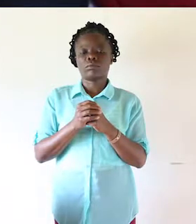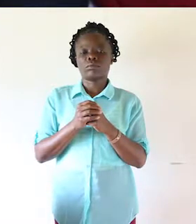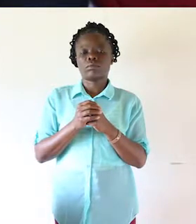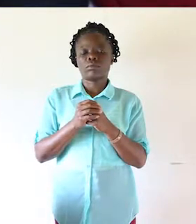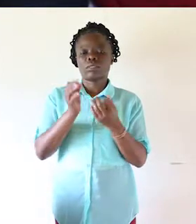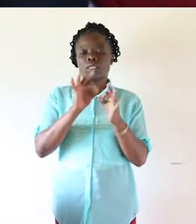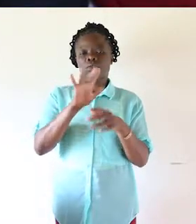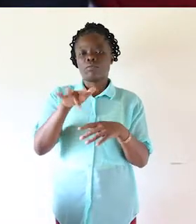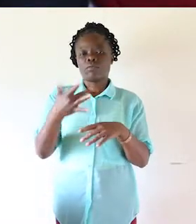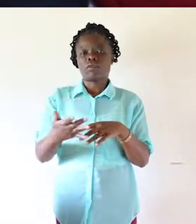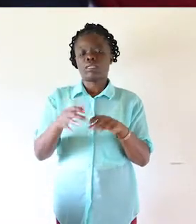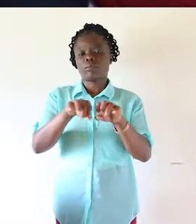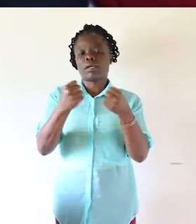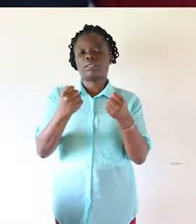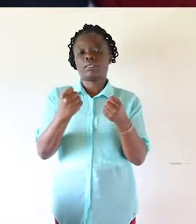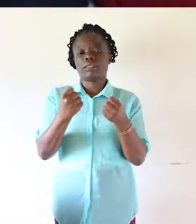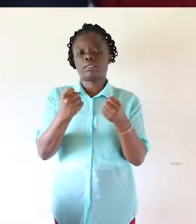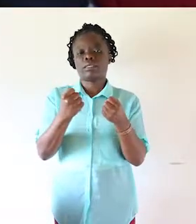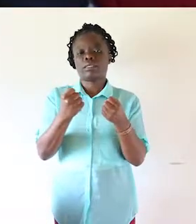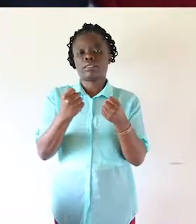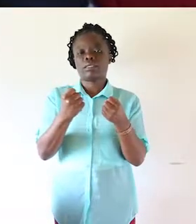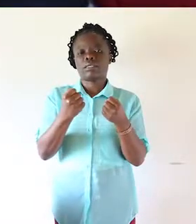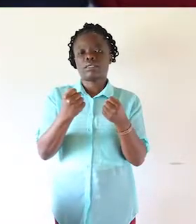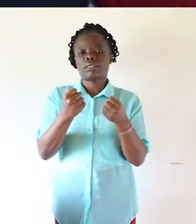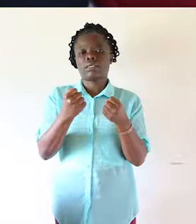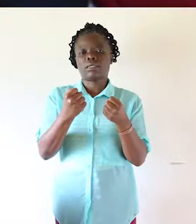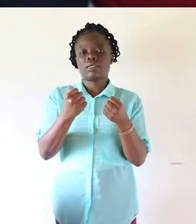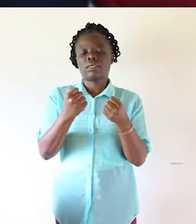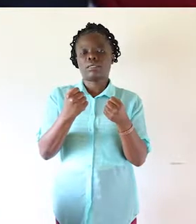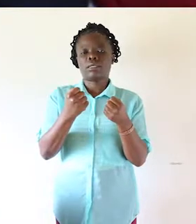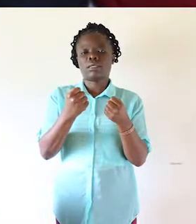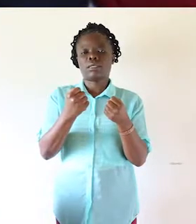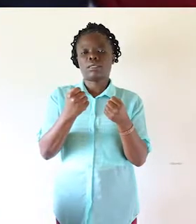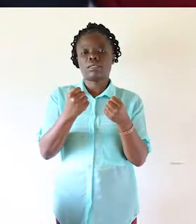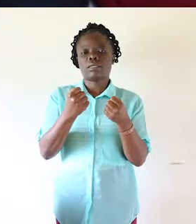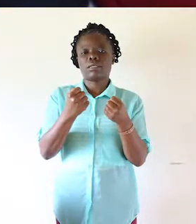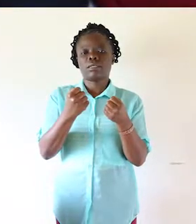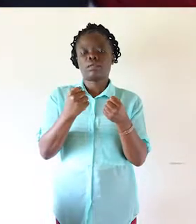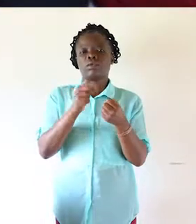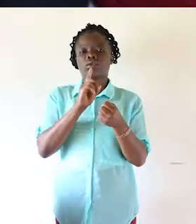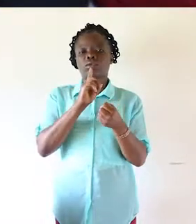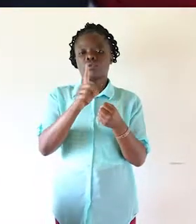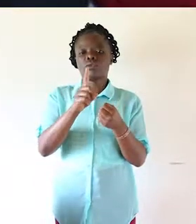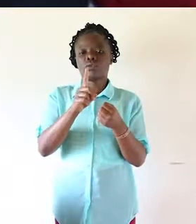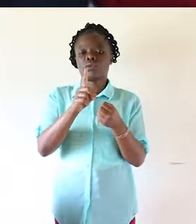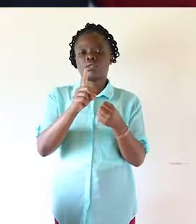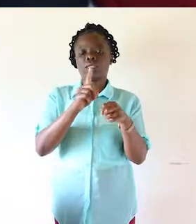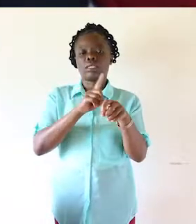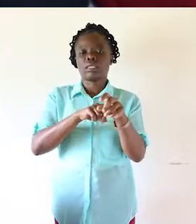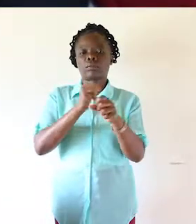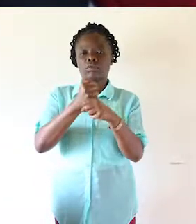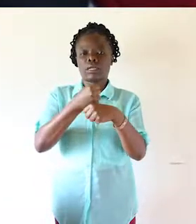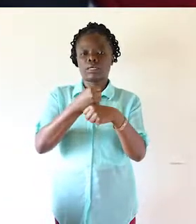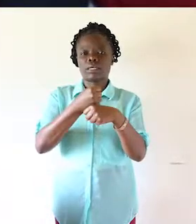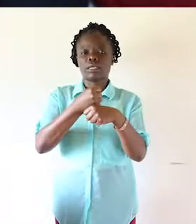You keep, if falls, the breaks take a lot of money to buy. So when working,